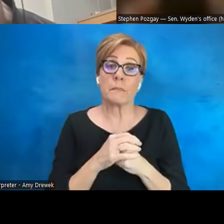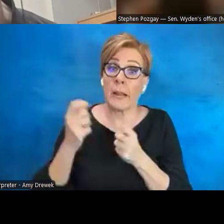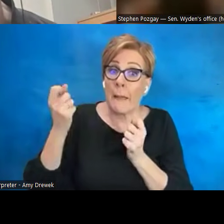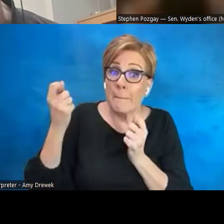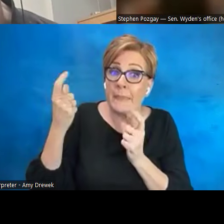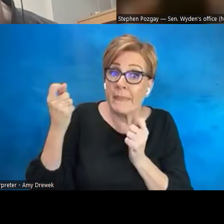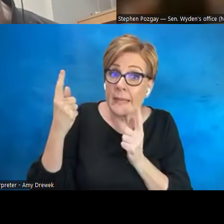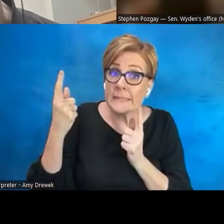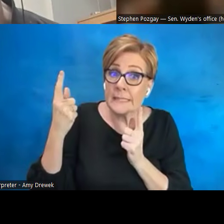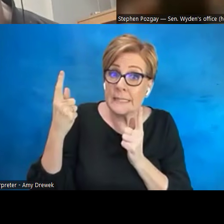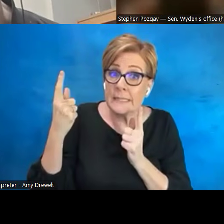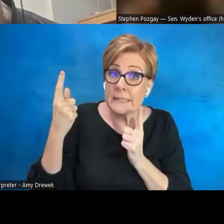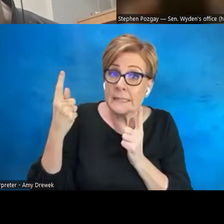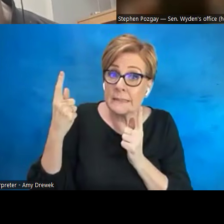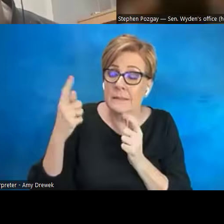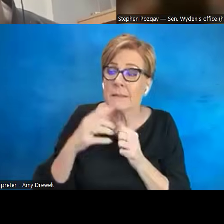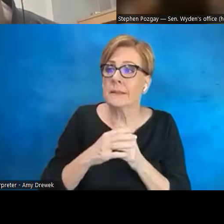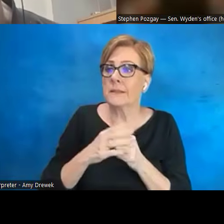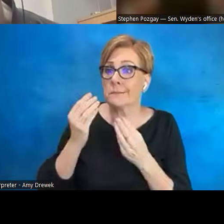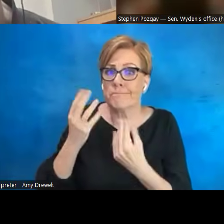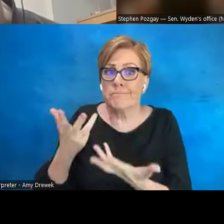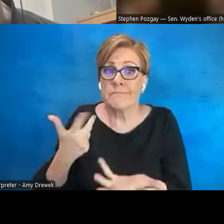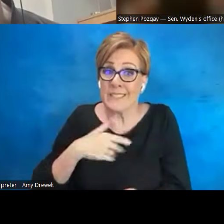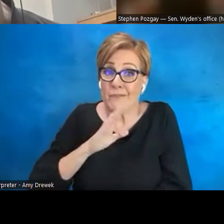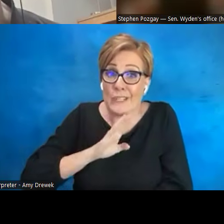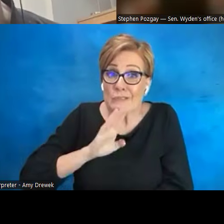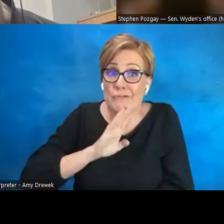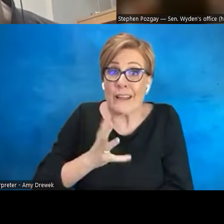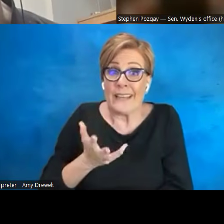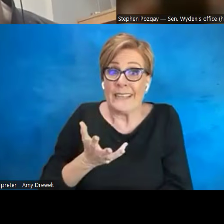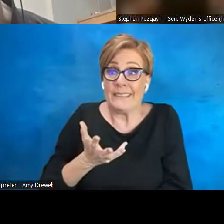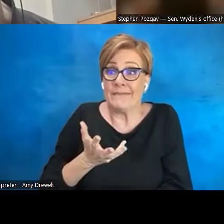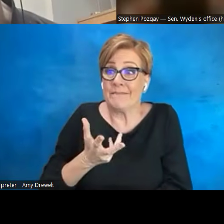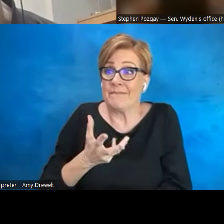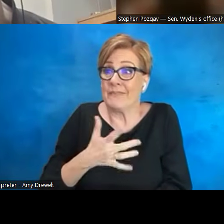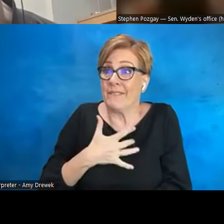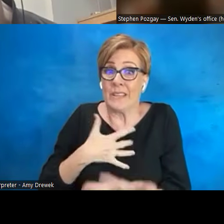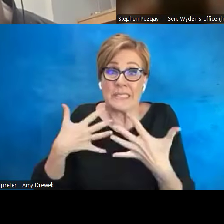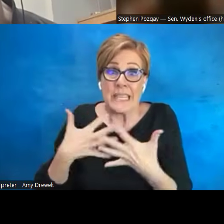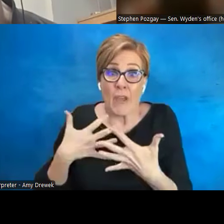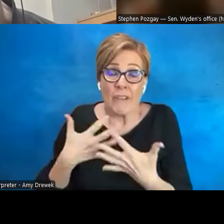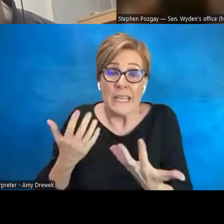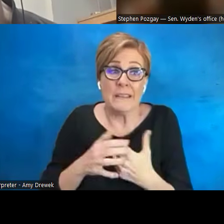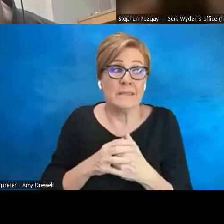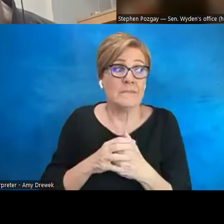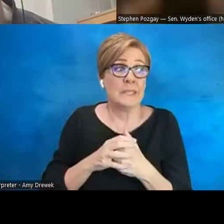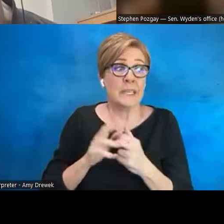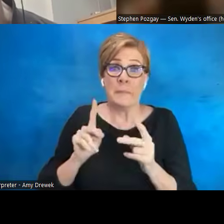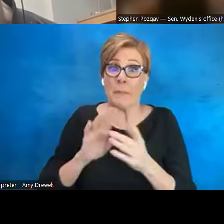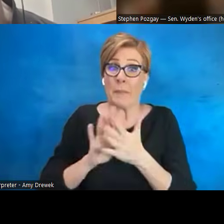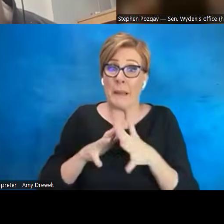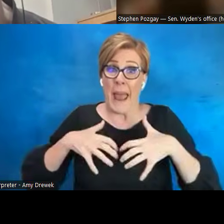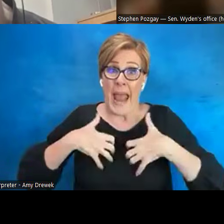that it's very frustrating and scary, and people get angry all the time about